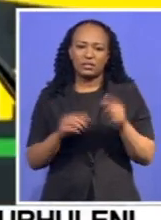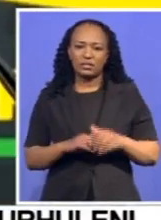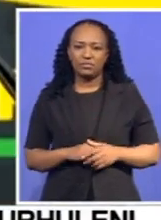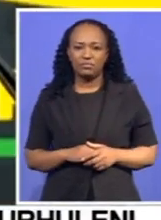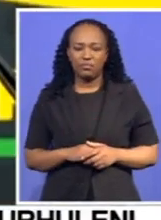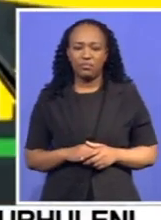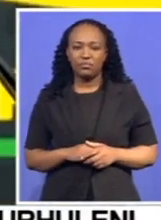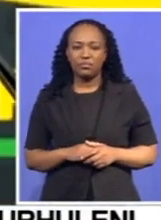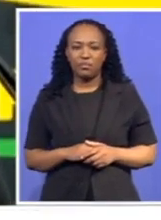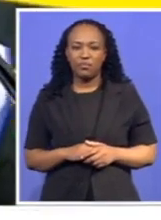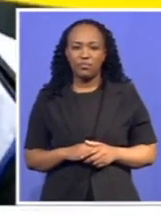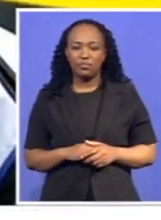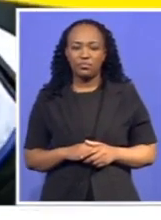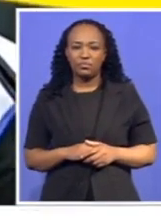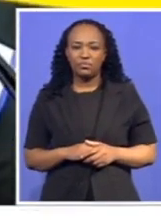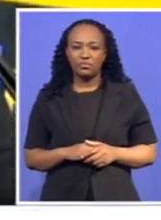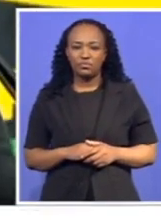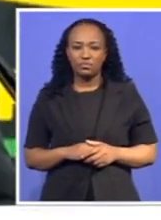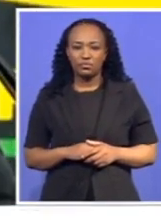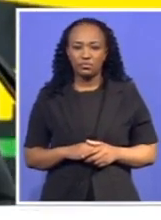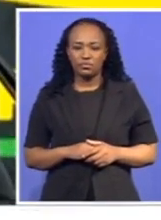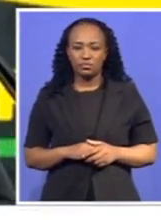election is not